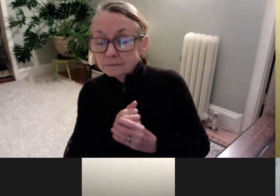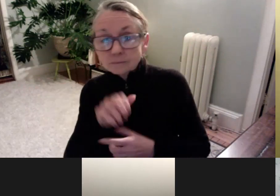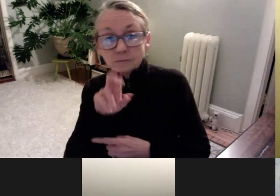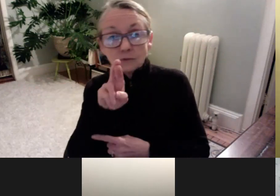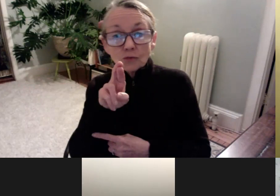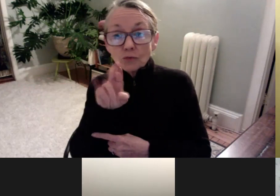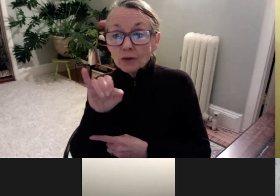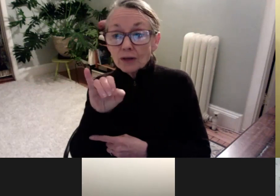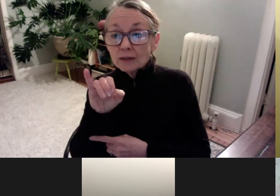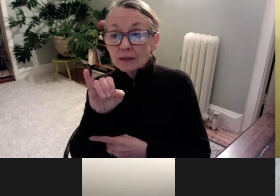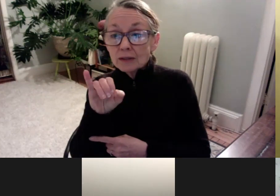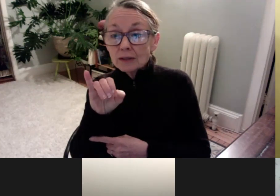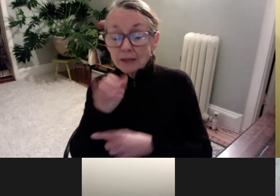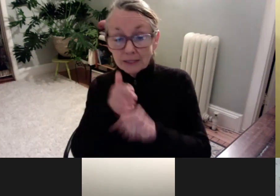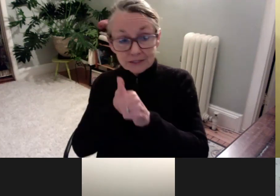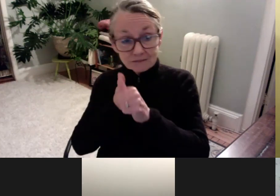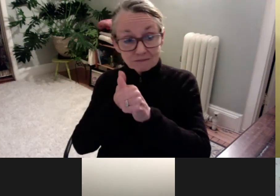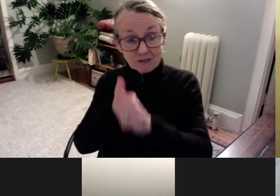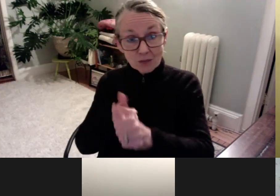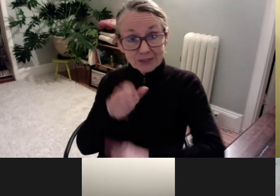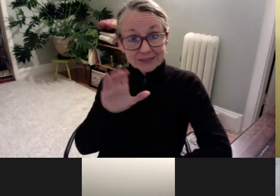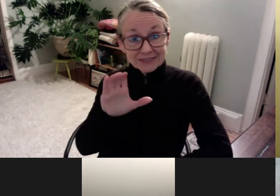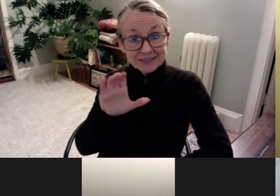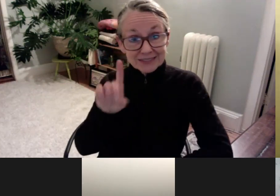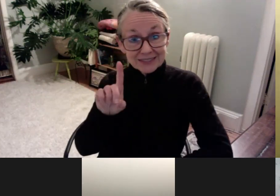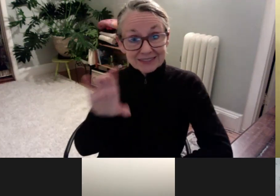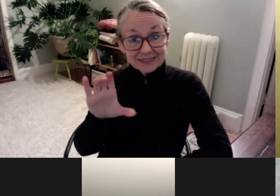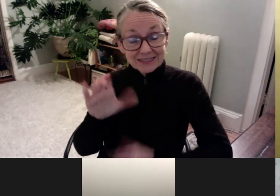is following the guidelines that the CDC put together.